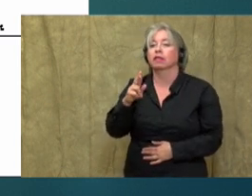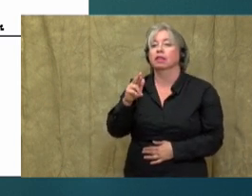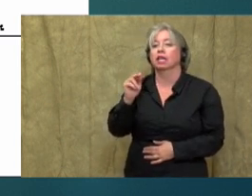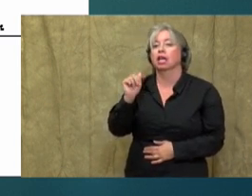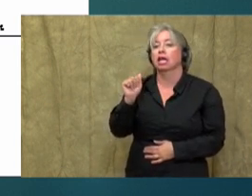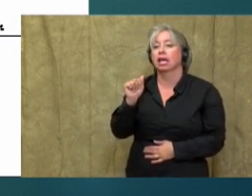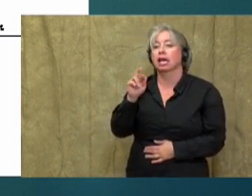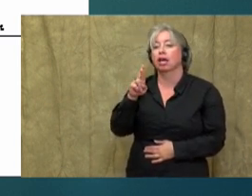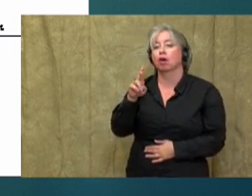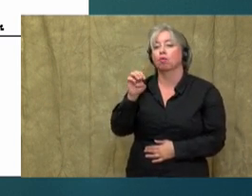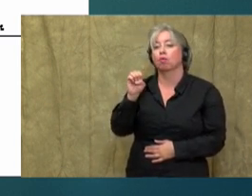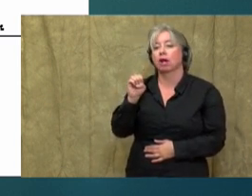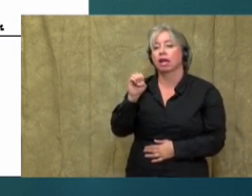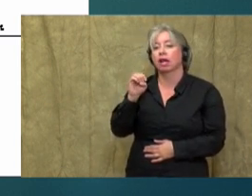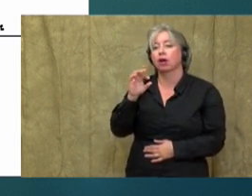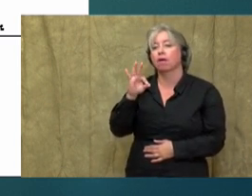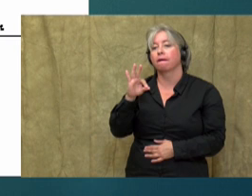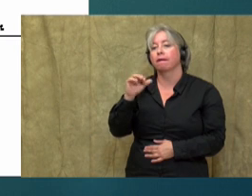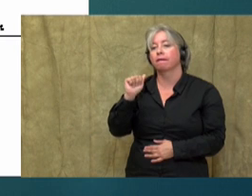rarefaction.